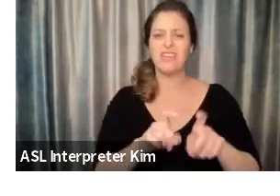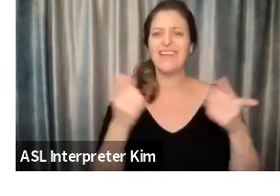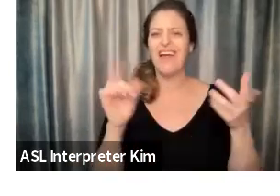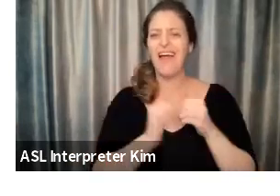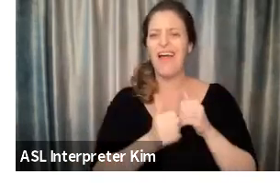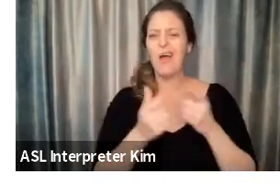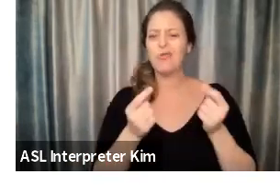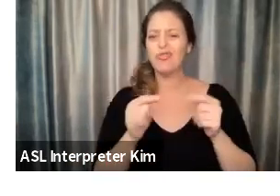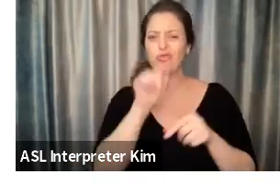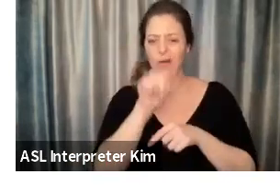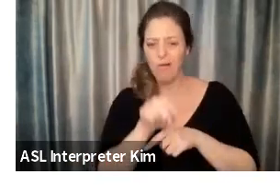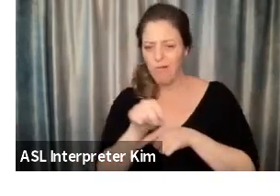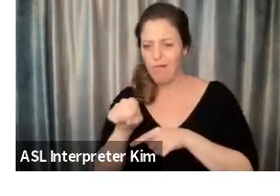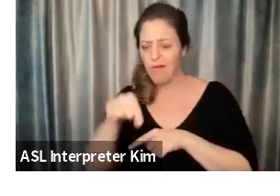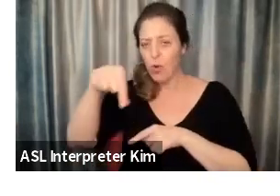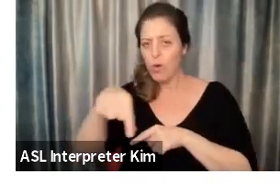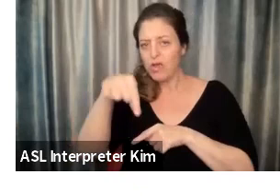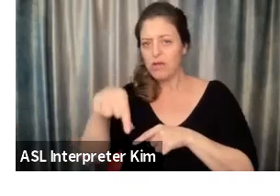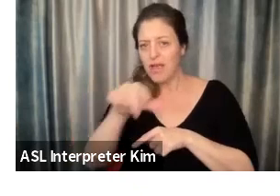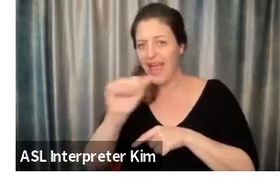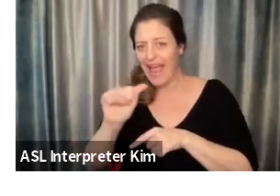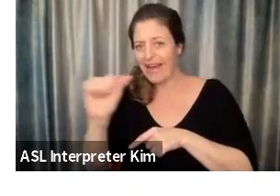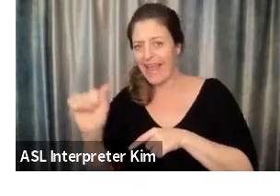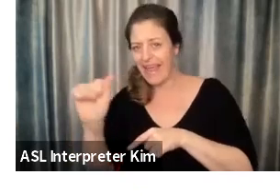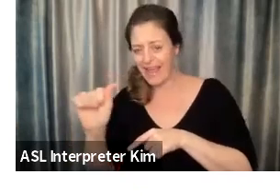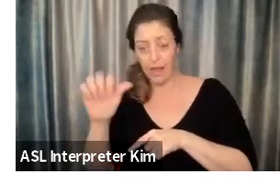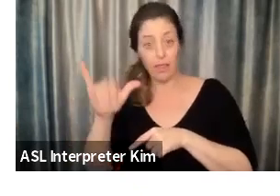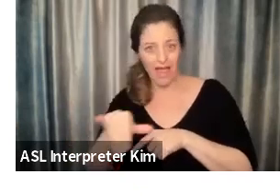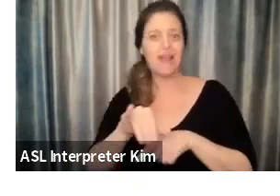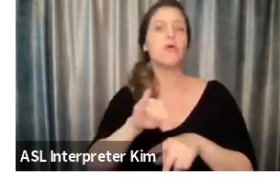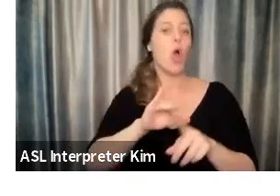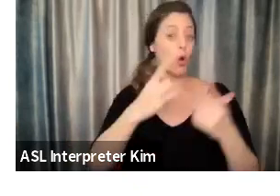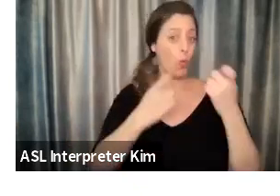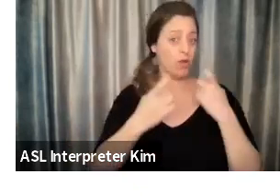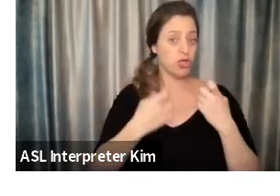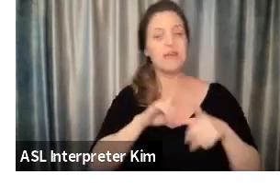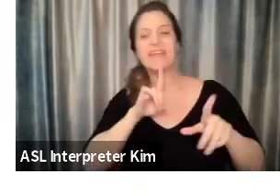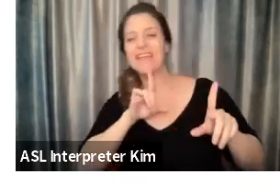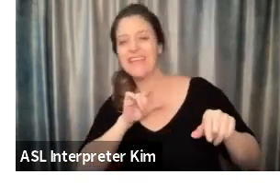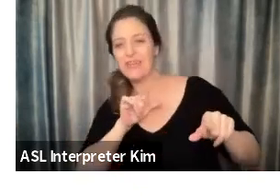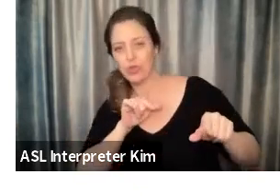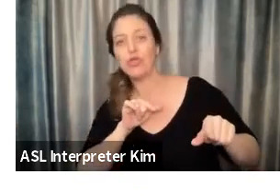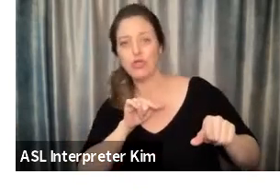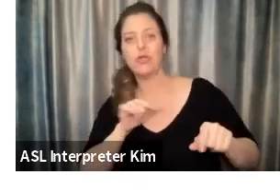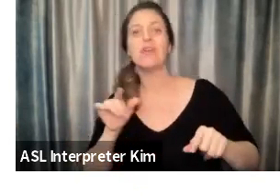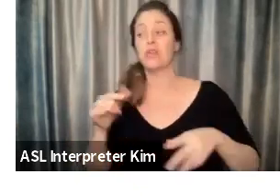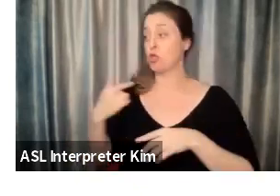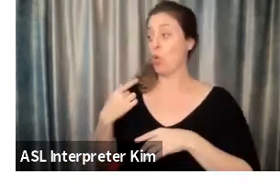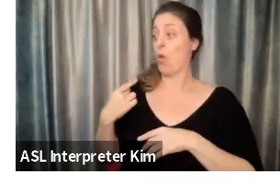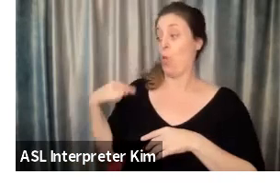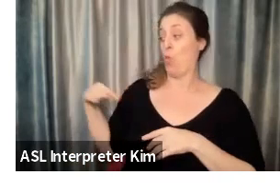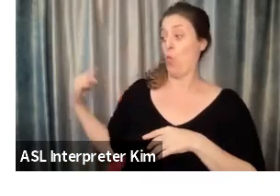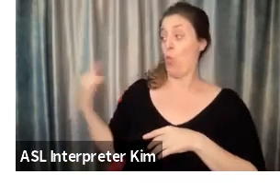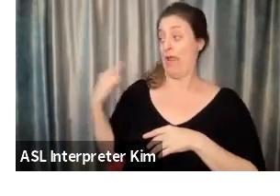Q&A tool, which in this case will be sent questions directly to us, the moderators and panelists, the presenters,